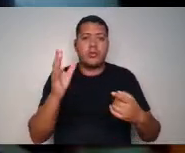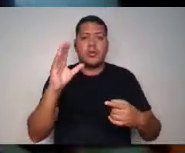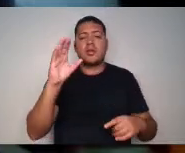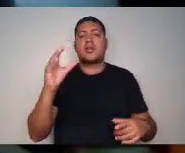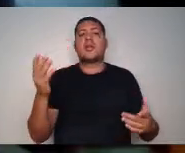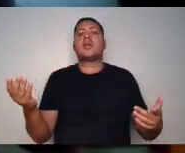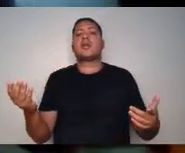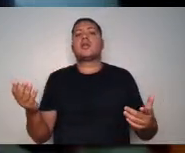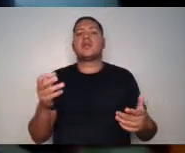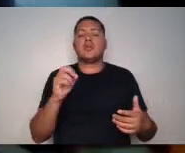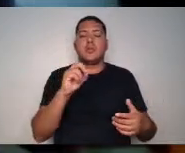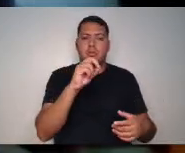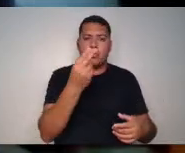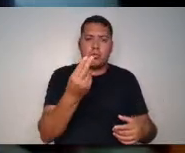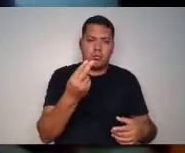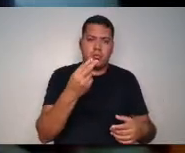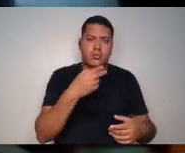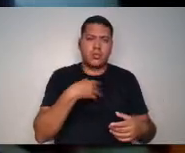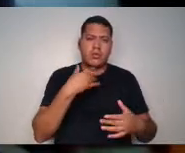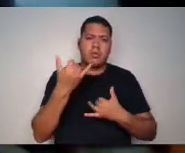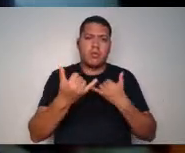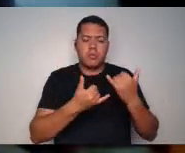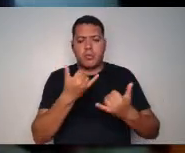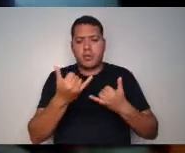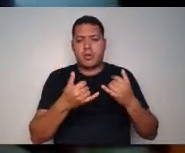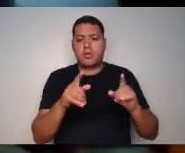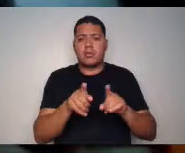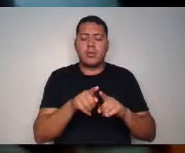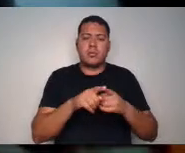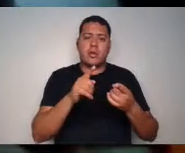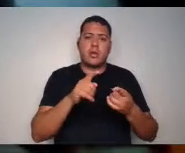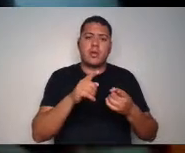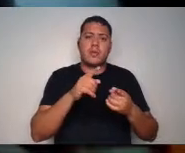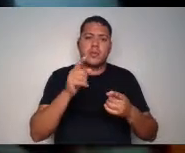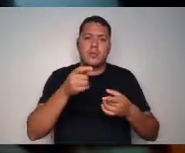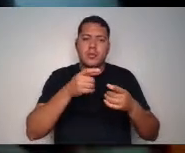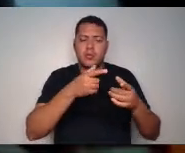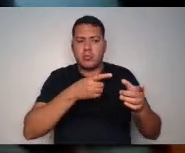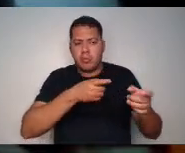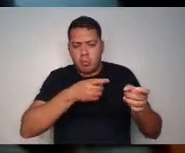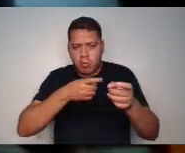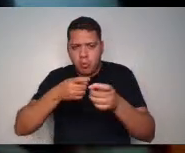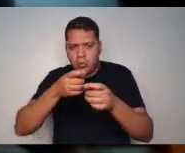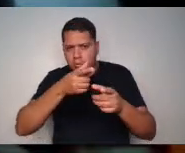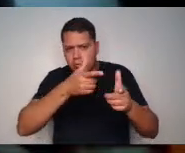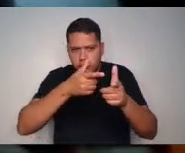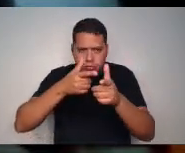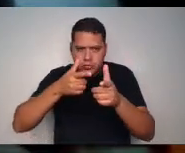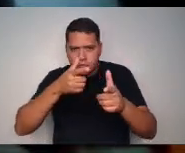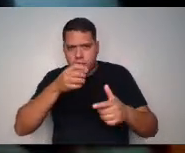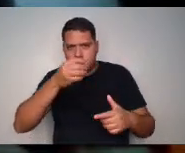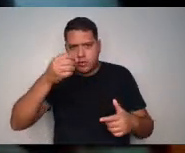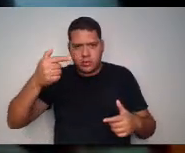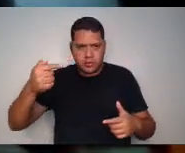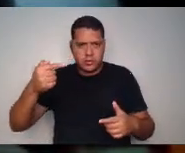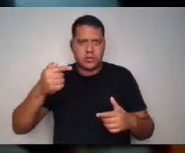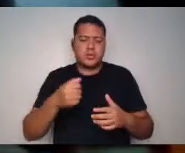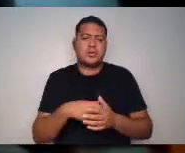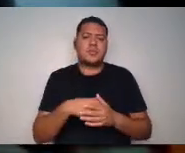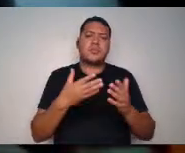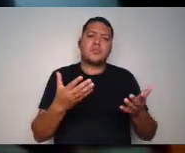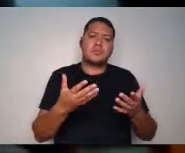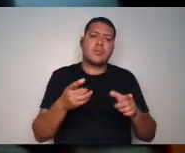about. Apart from sci-fi movies, and I usually joke around saying that in James Bond movies